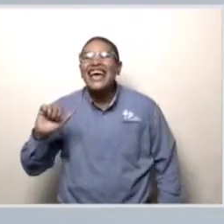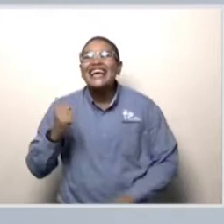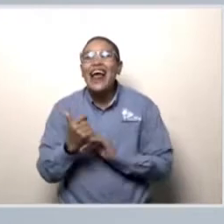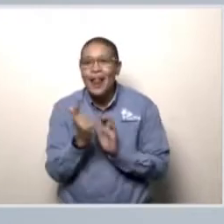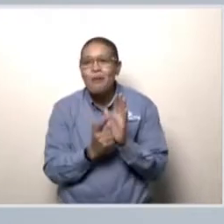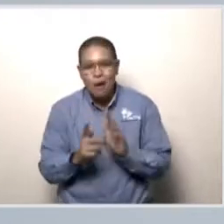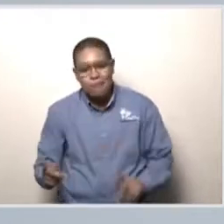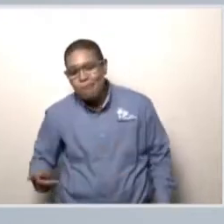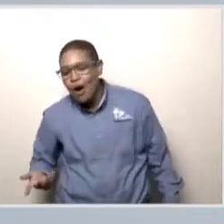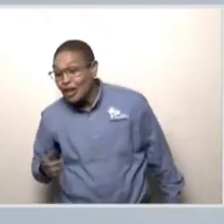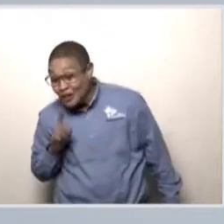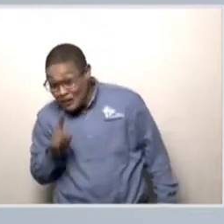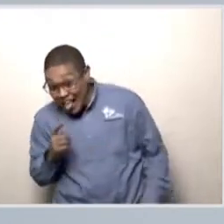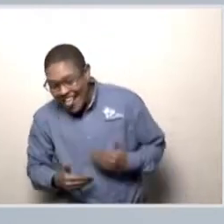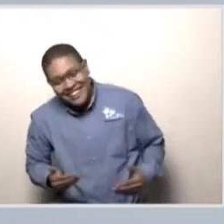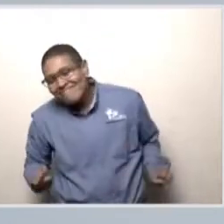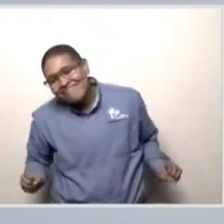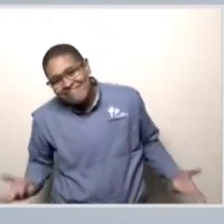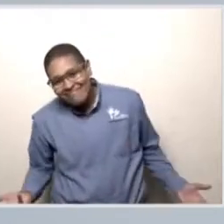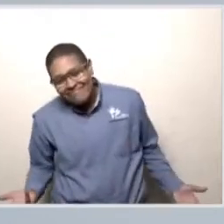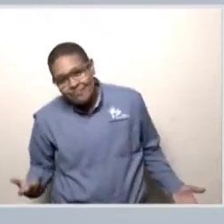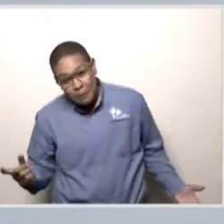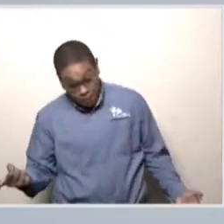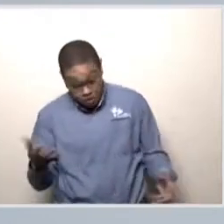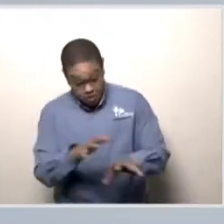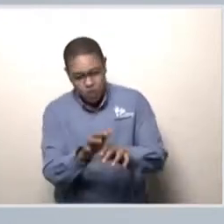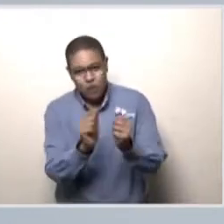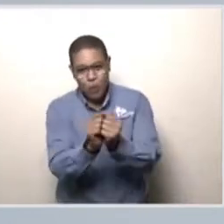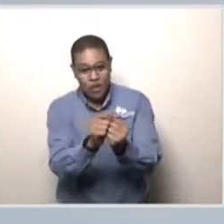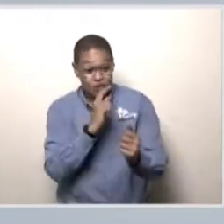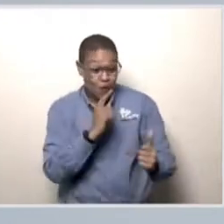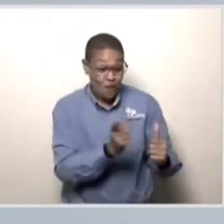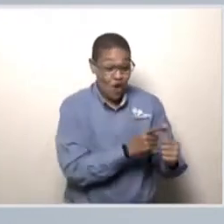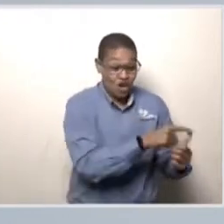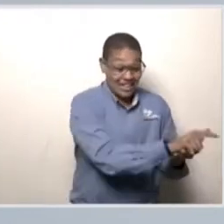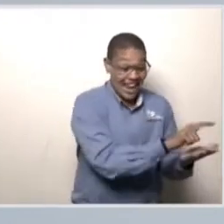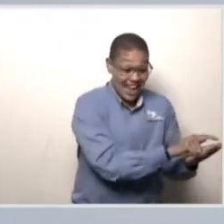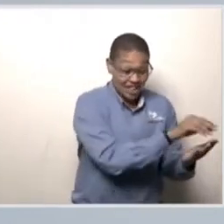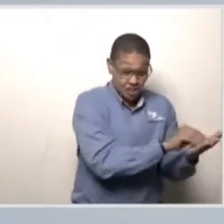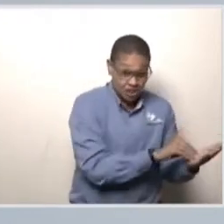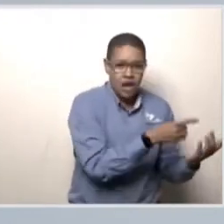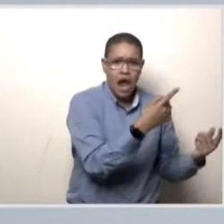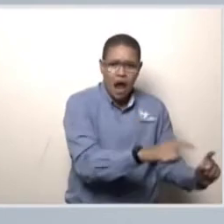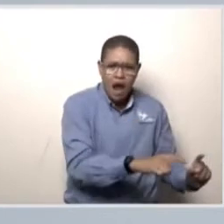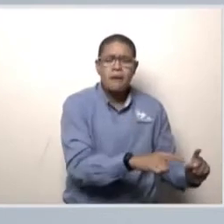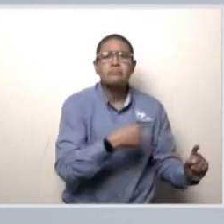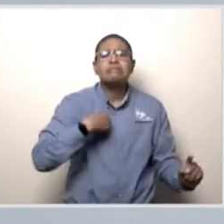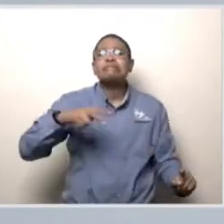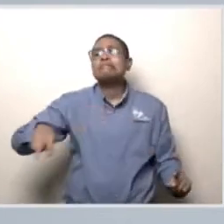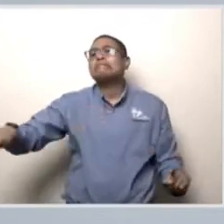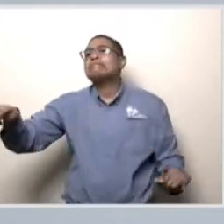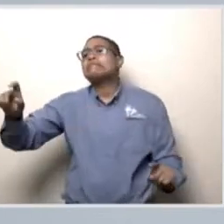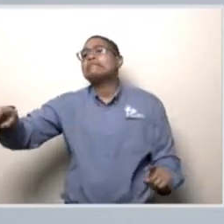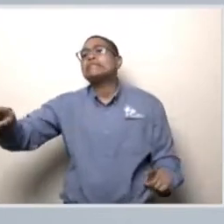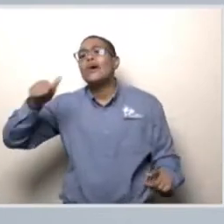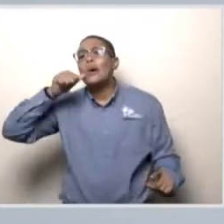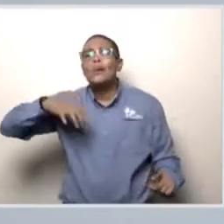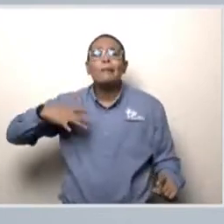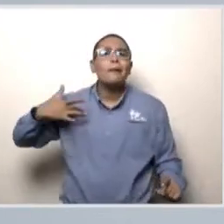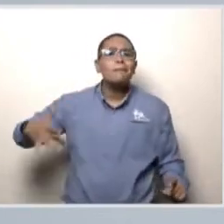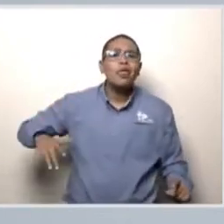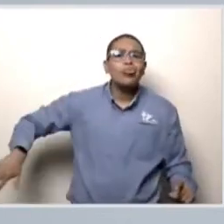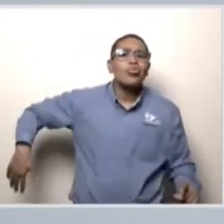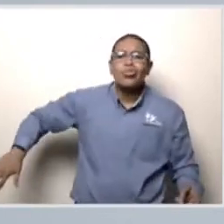place. So we worked through the registration first because we understood the need to and what we were